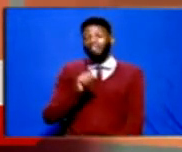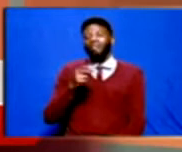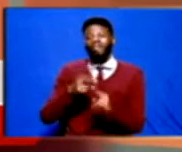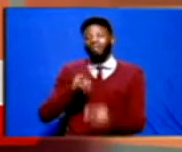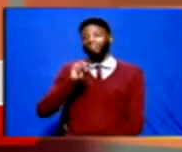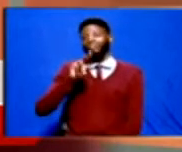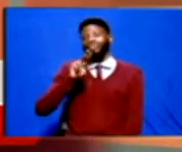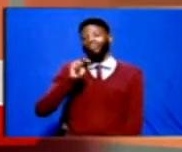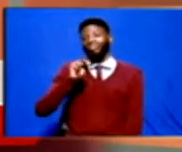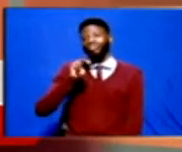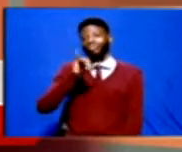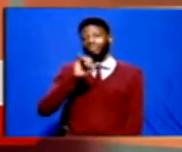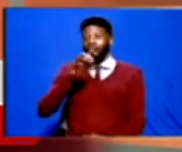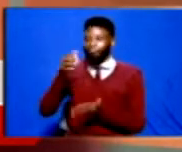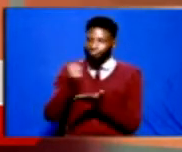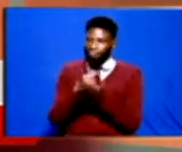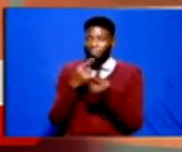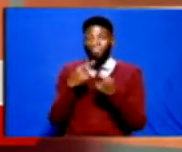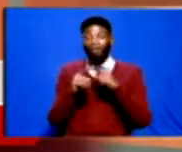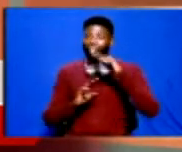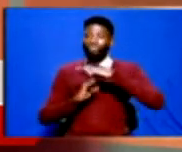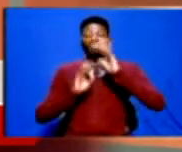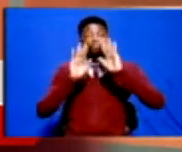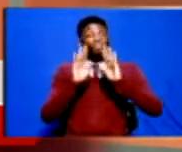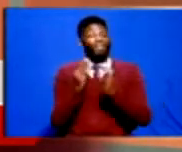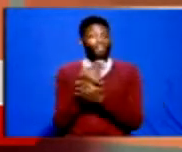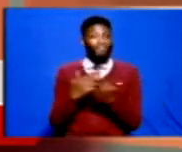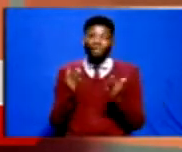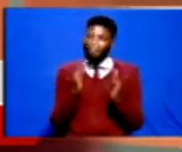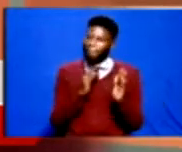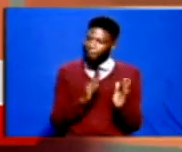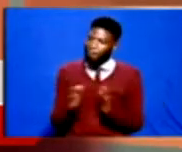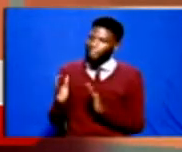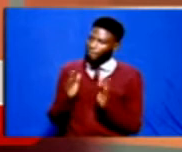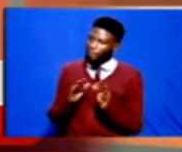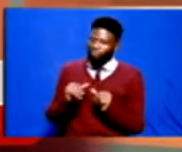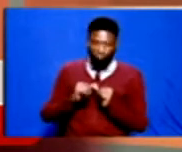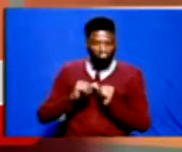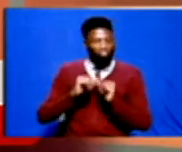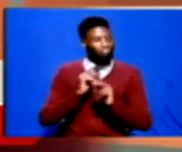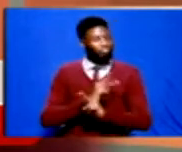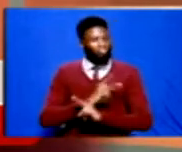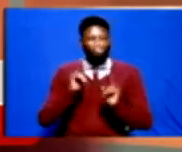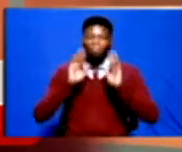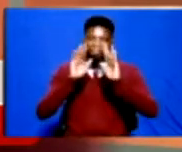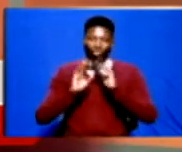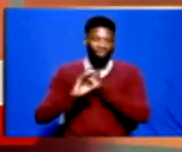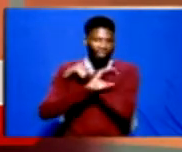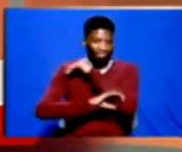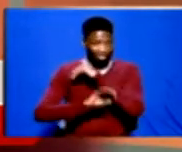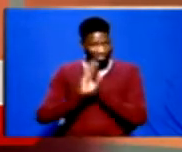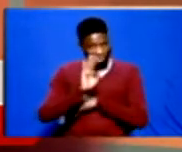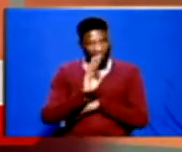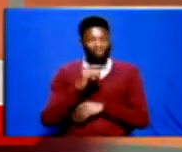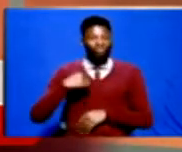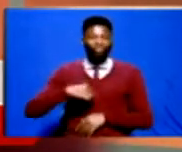critical things that was always on the pipeline, and it's something that was very important for the country, was that we had never done what we